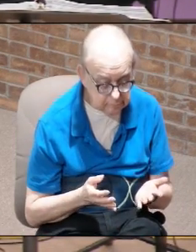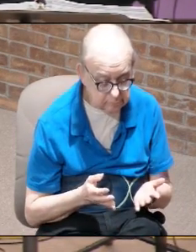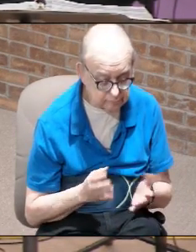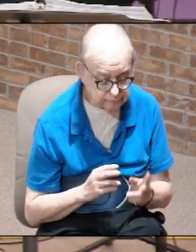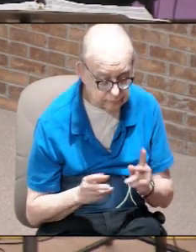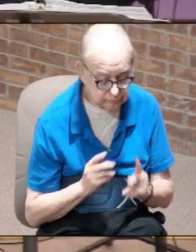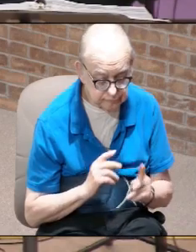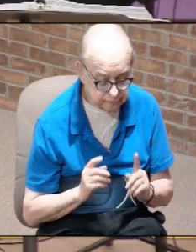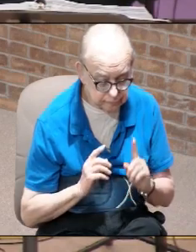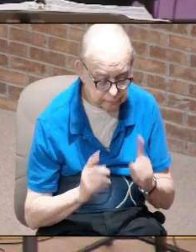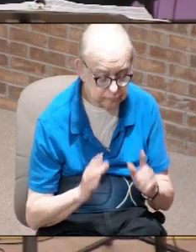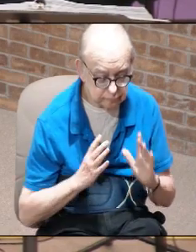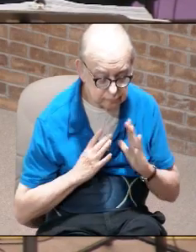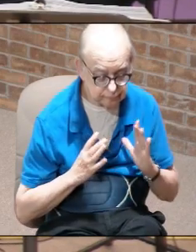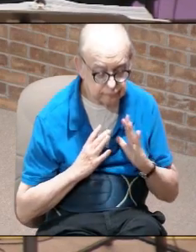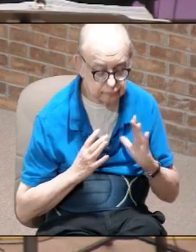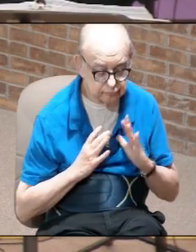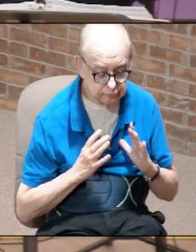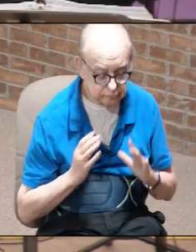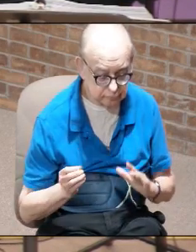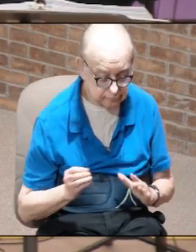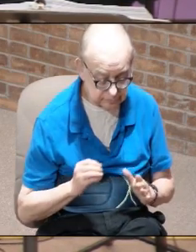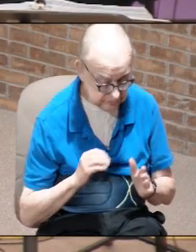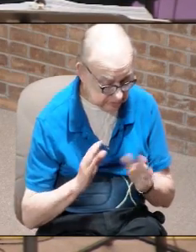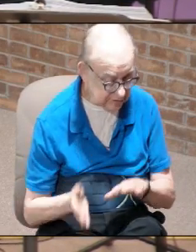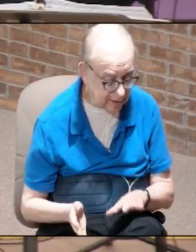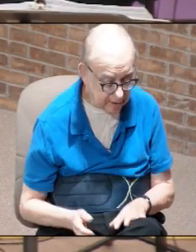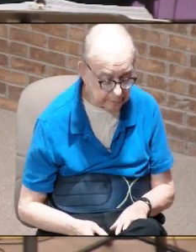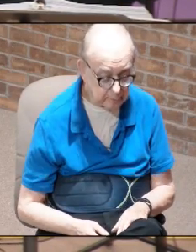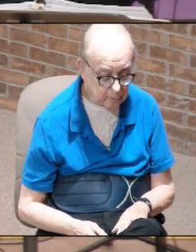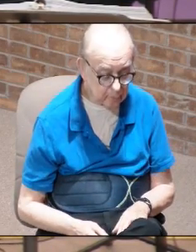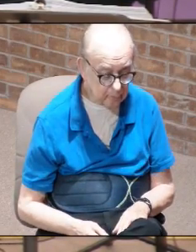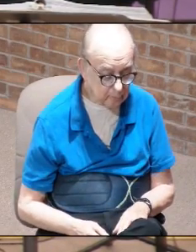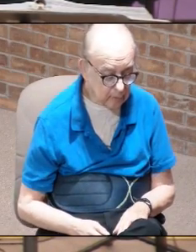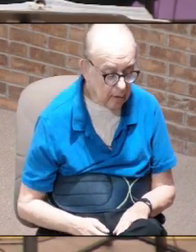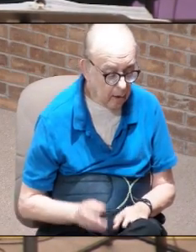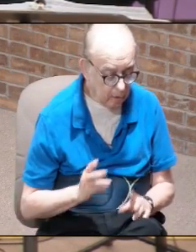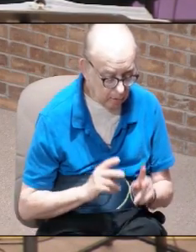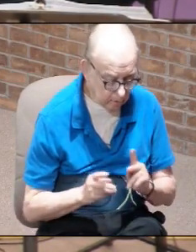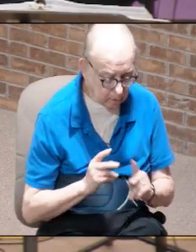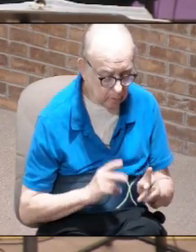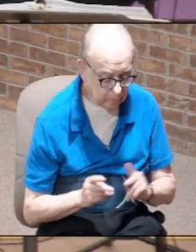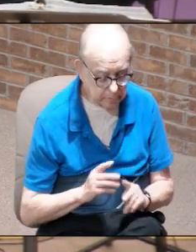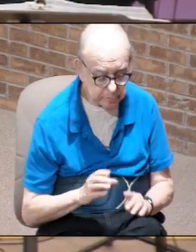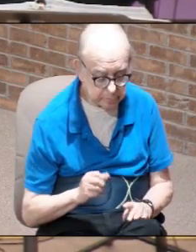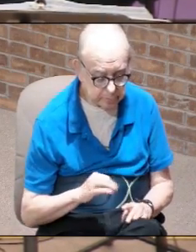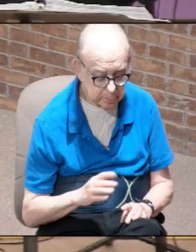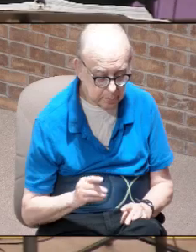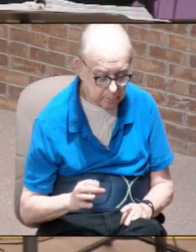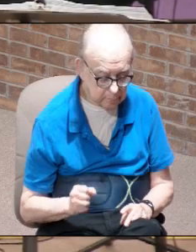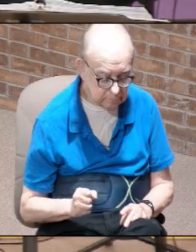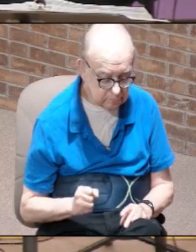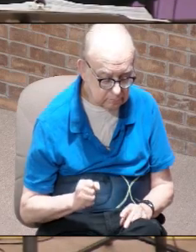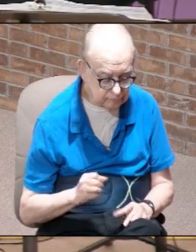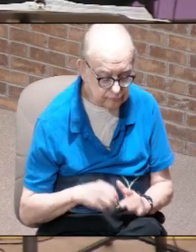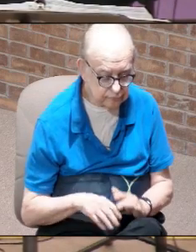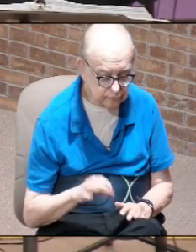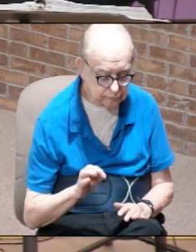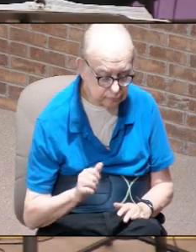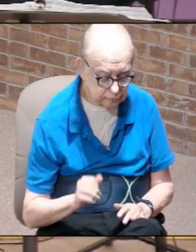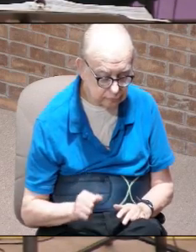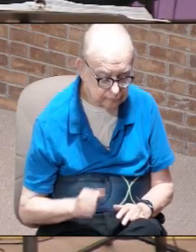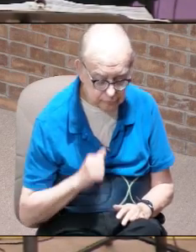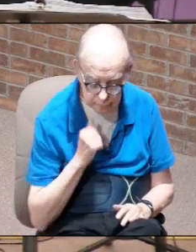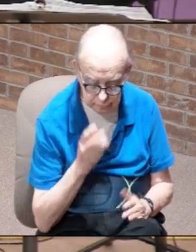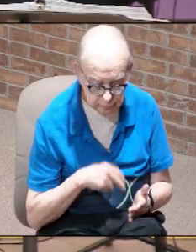There's people that are going on vacations and they're dying. There were the people in their condos in Florida. They didn't